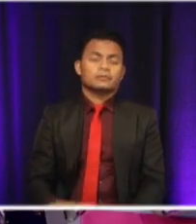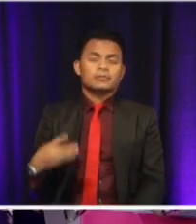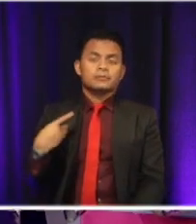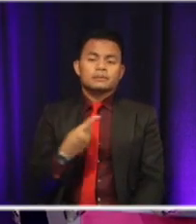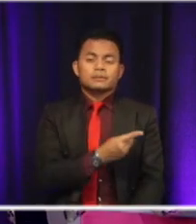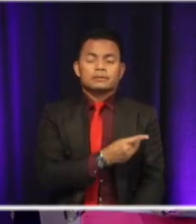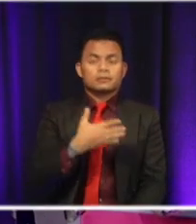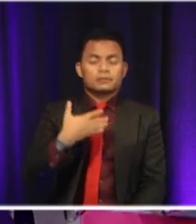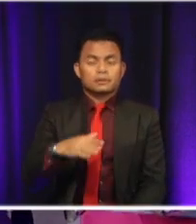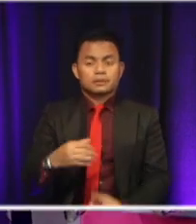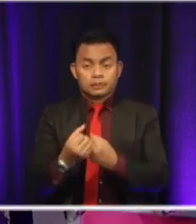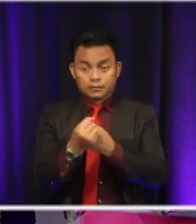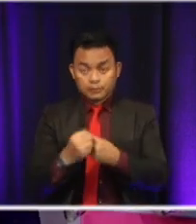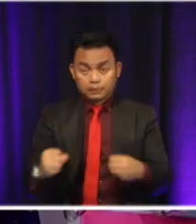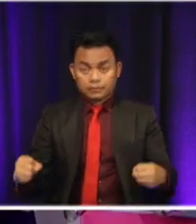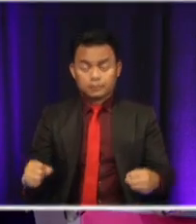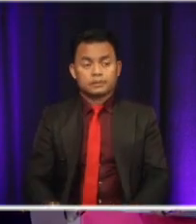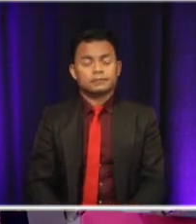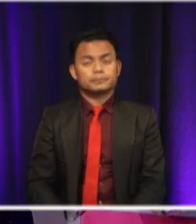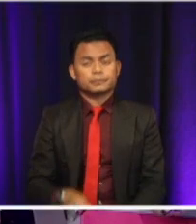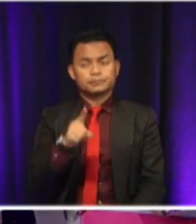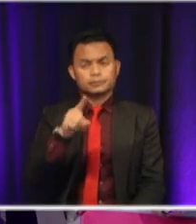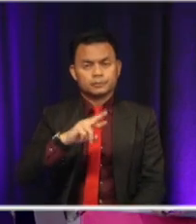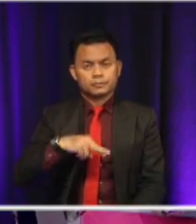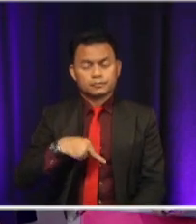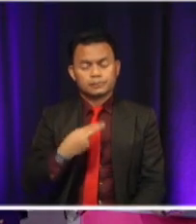a certain stand. Do you feel that